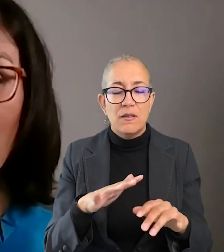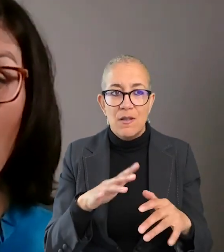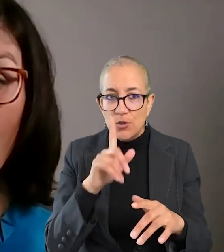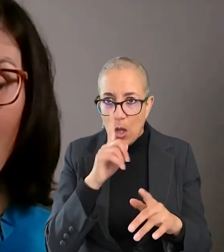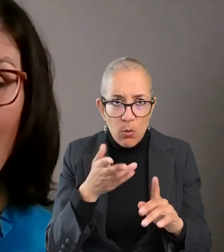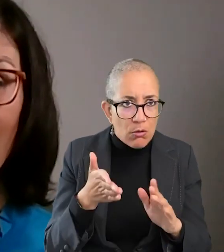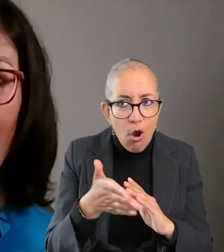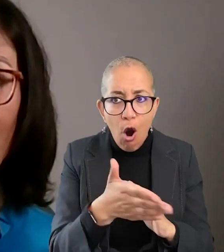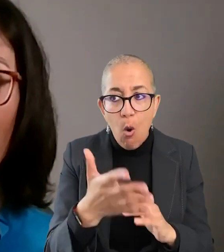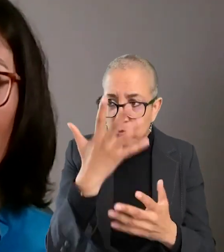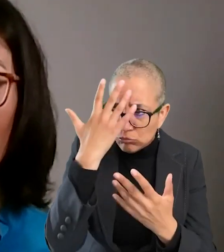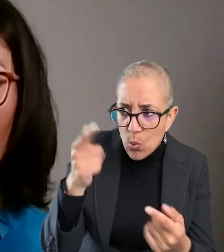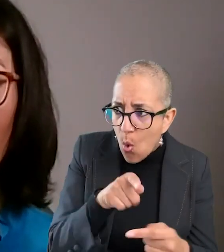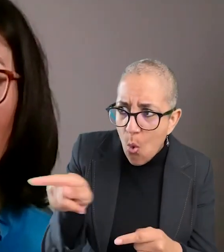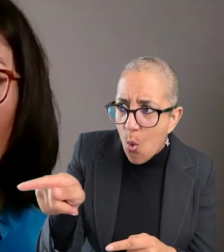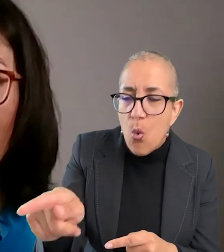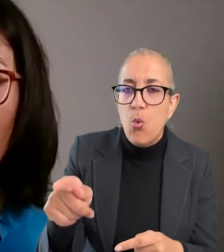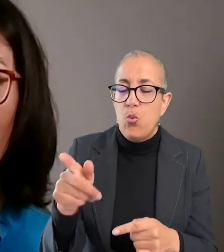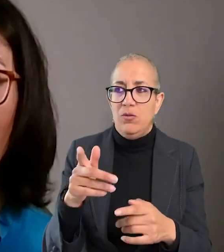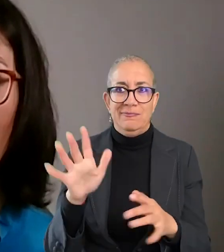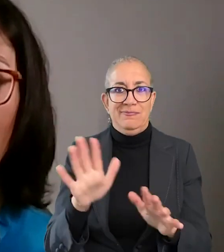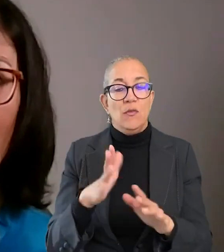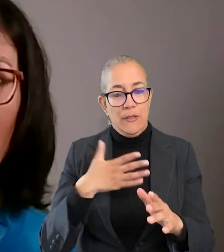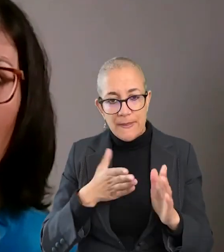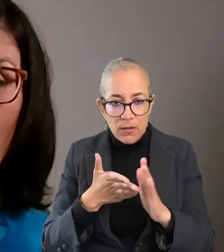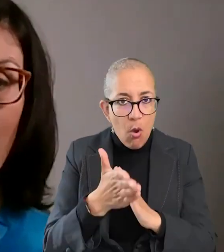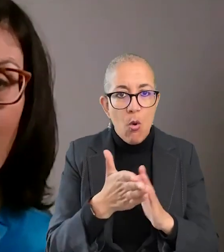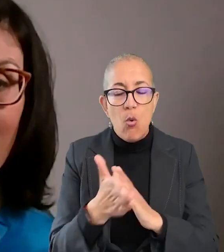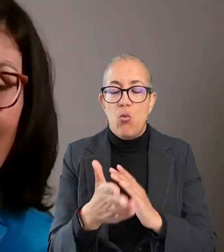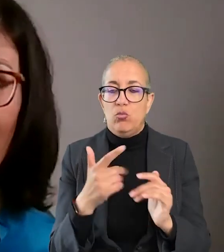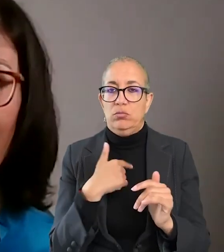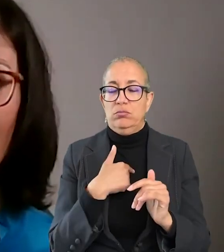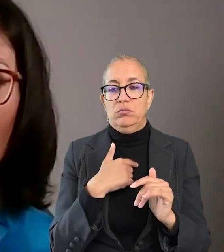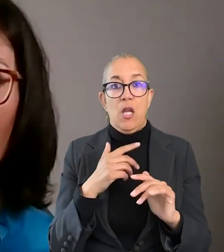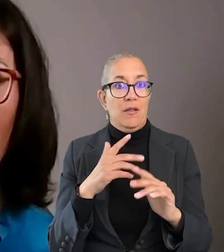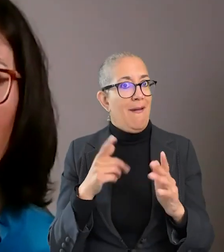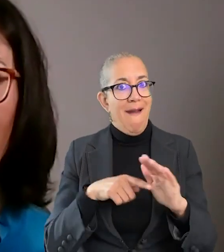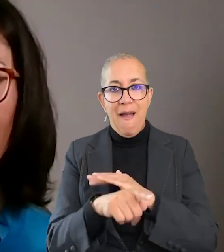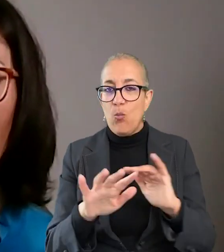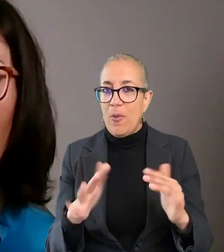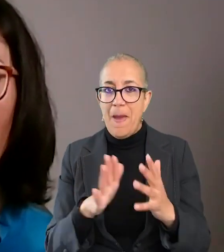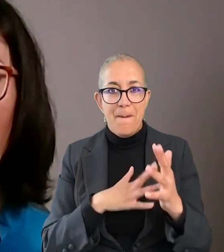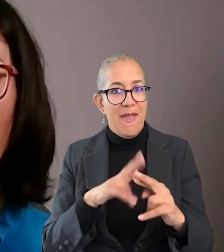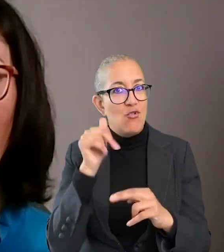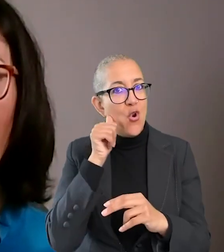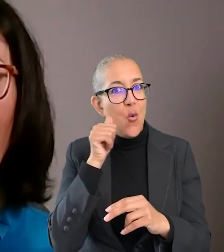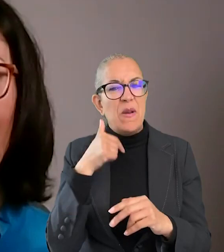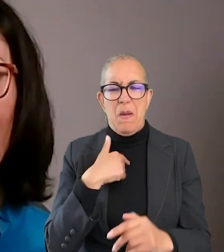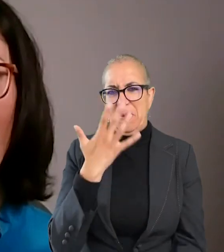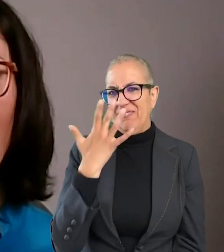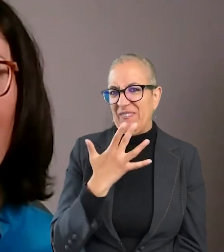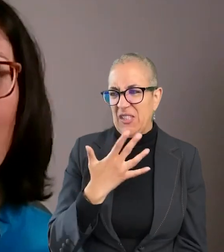tend to go, certainly without your parents' knowledge as a 15-year-old girl. But one day I did decide with my friends that we were going